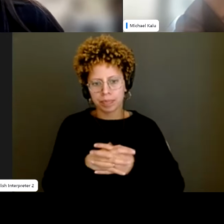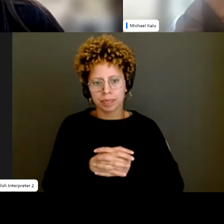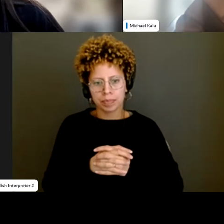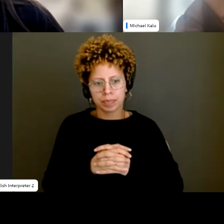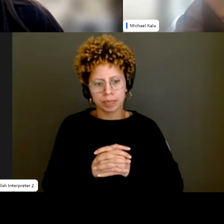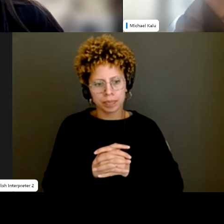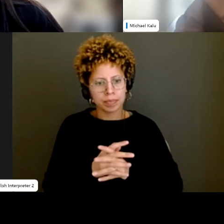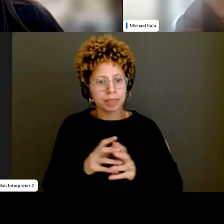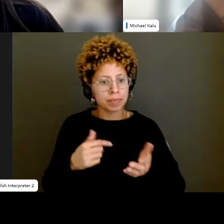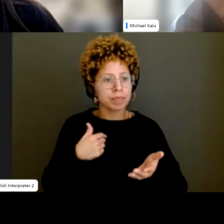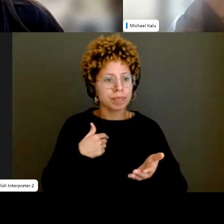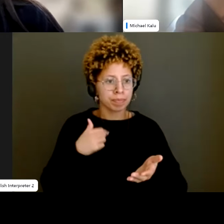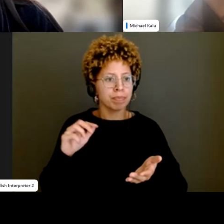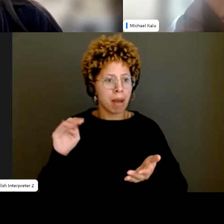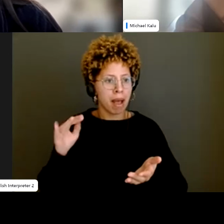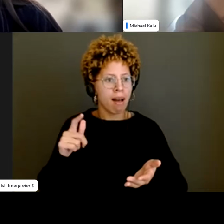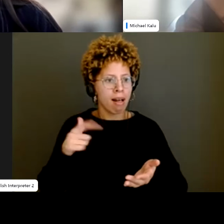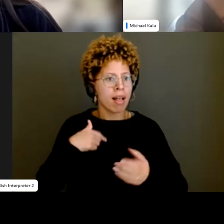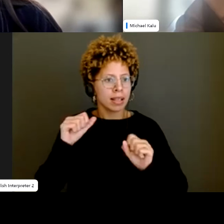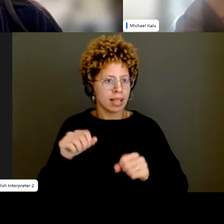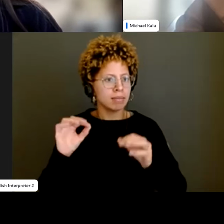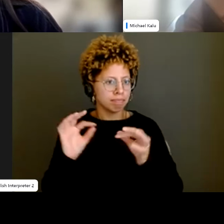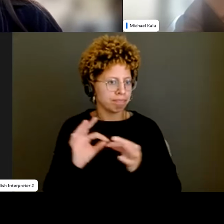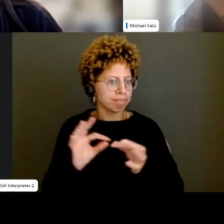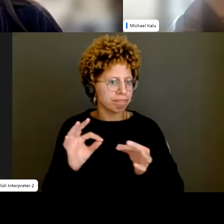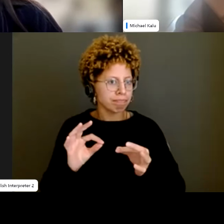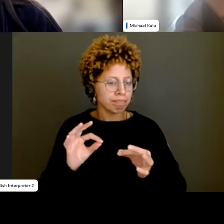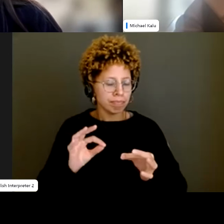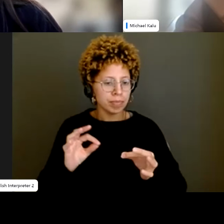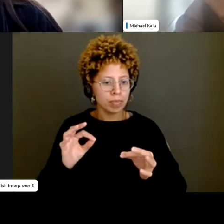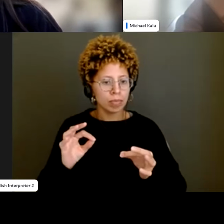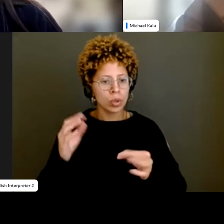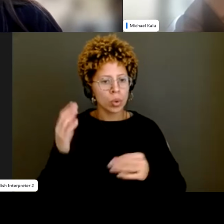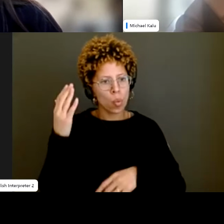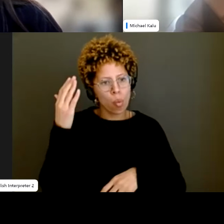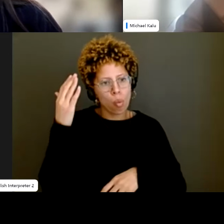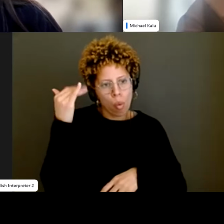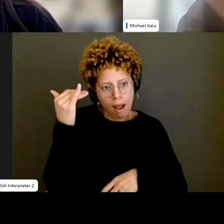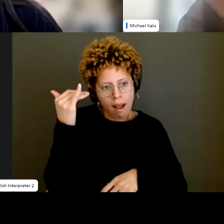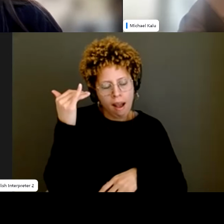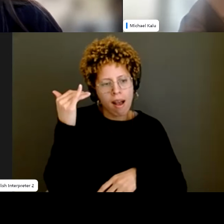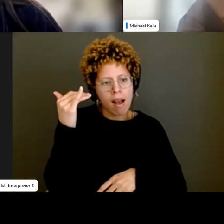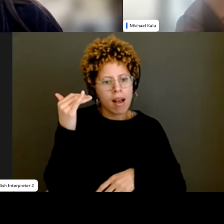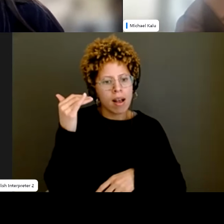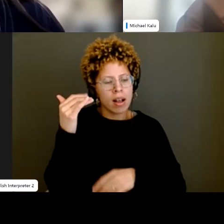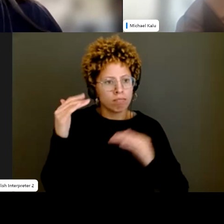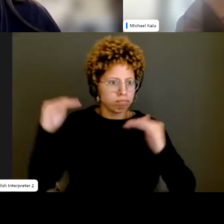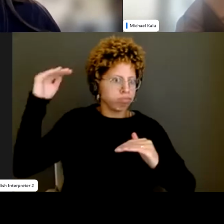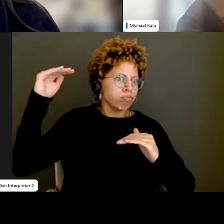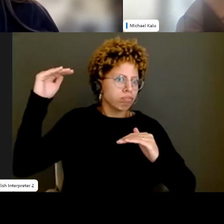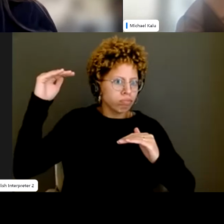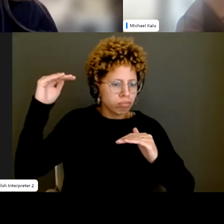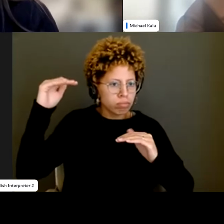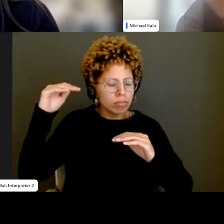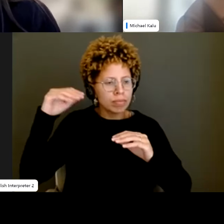okay, I think I can speak to that in terms of why there is way higher than those found